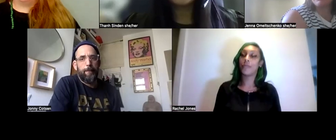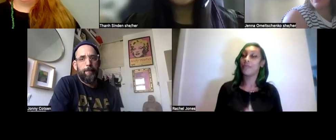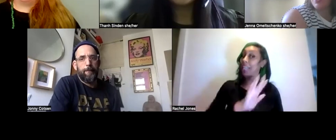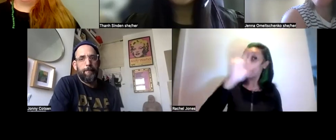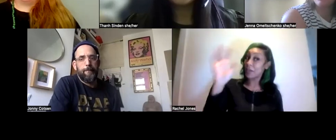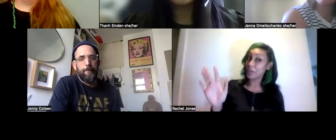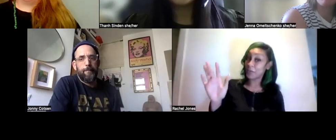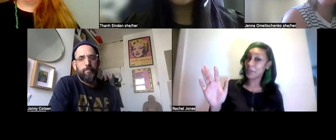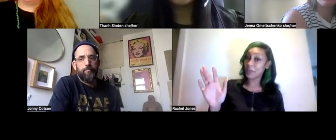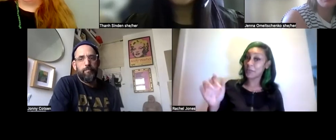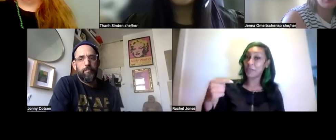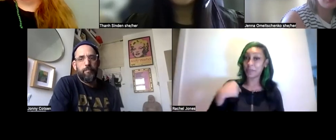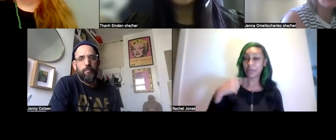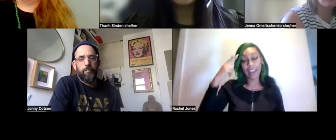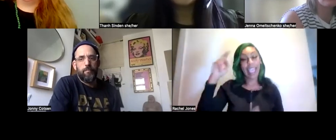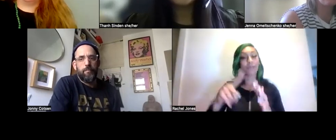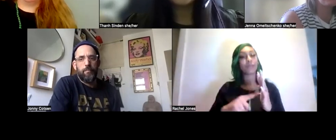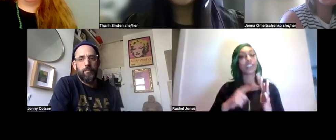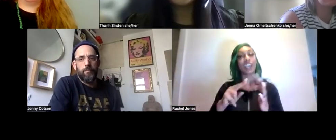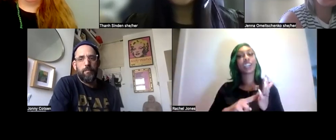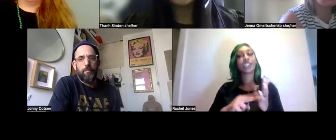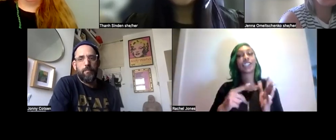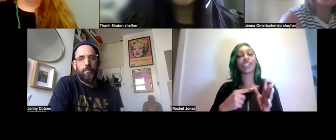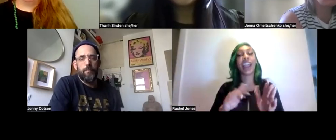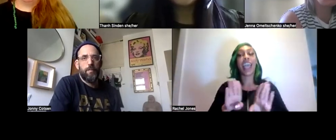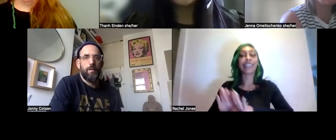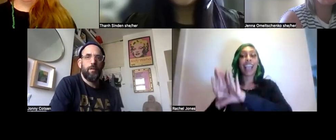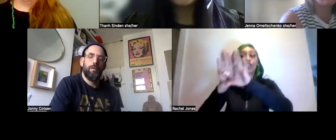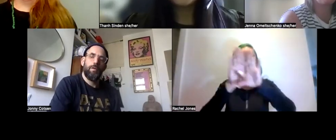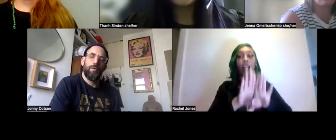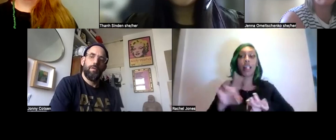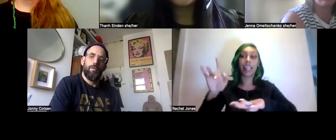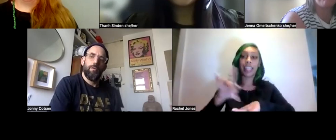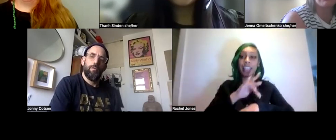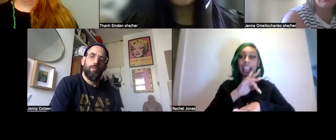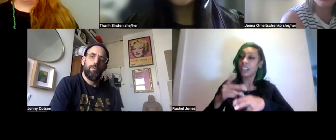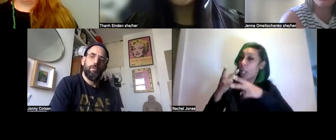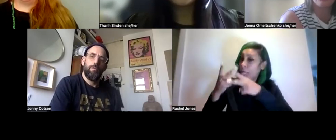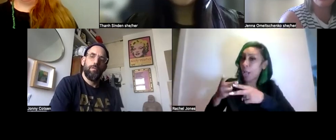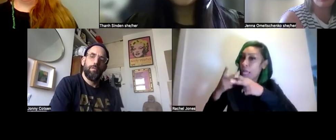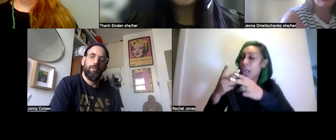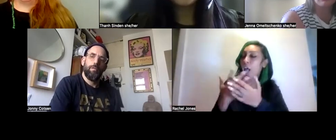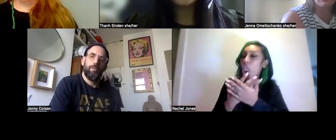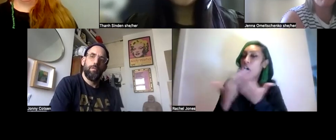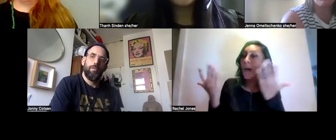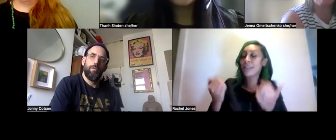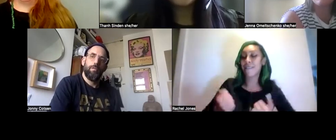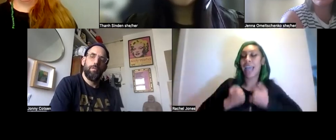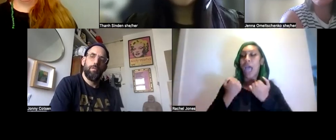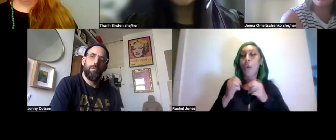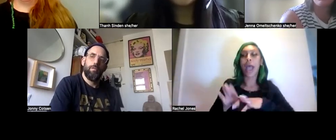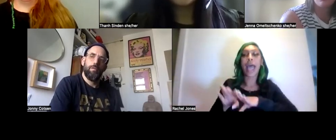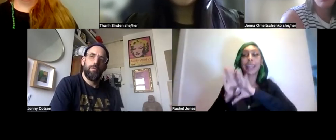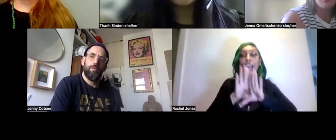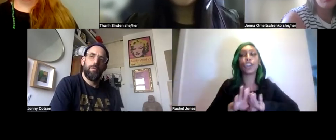Morning, everybody. Yes, I'm Jenna. I work at the National Theatre. I look after quite a lot of our national work across